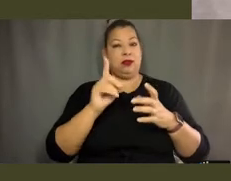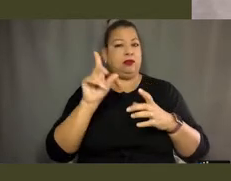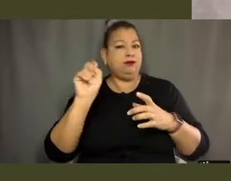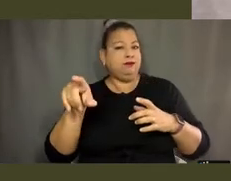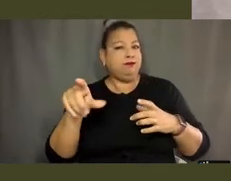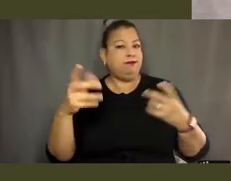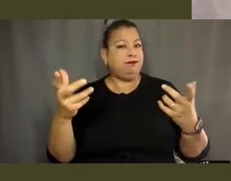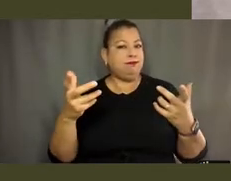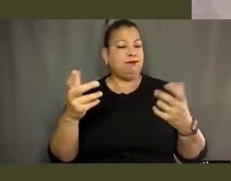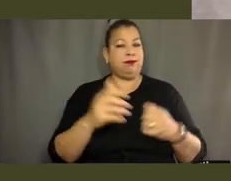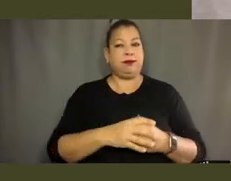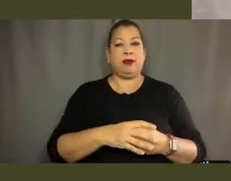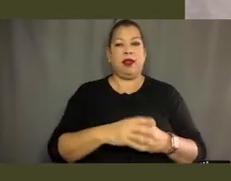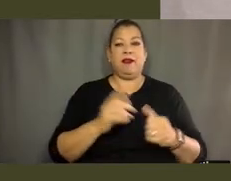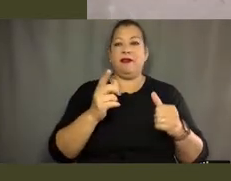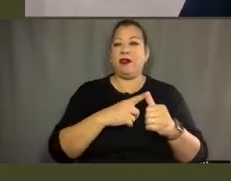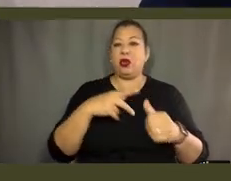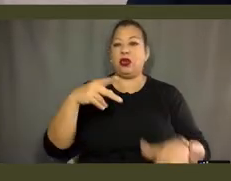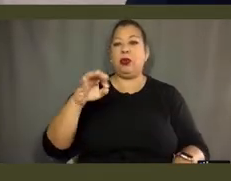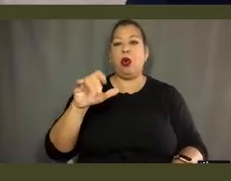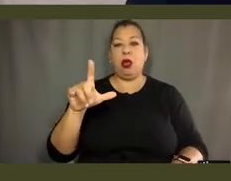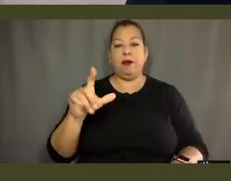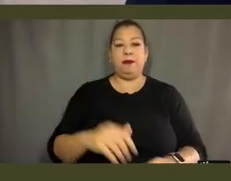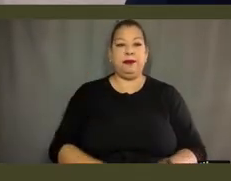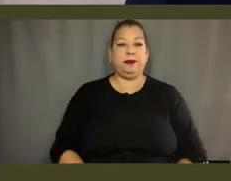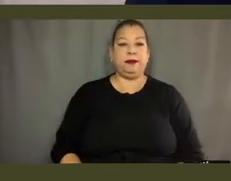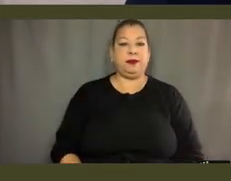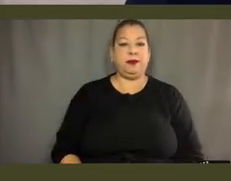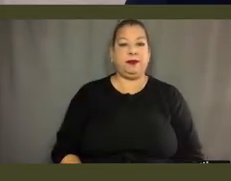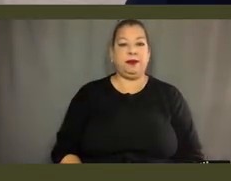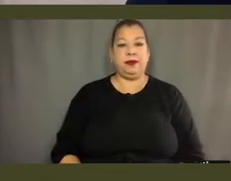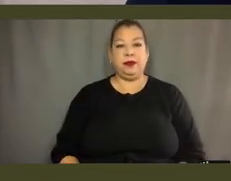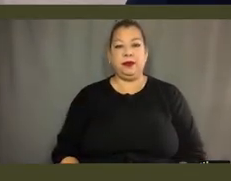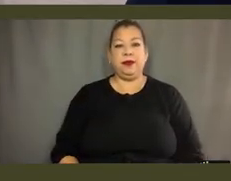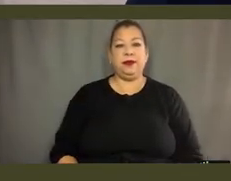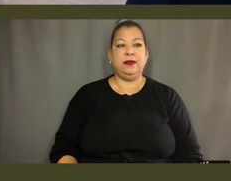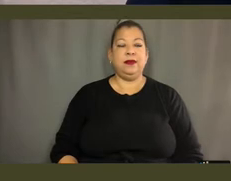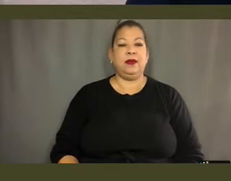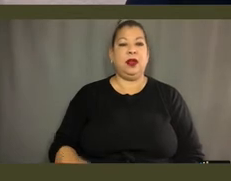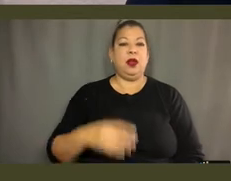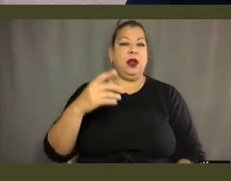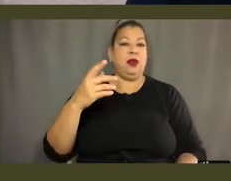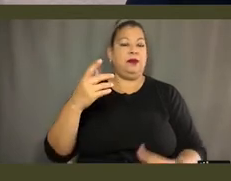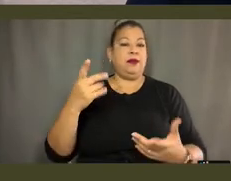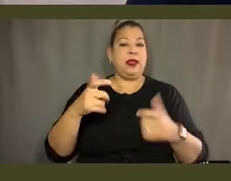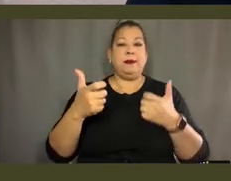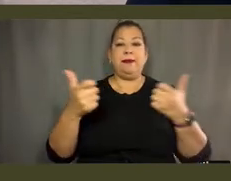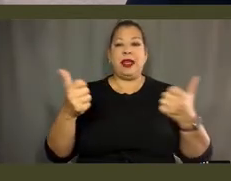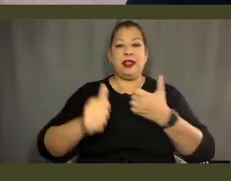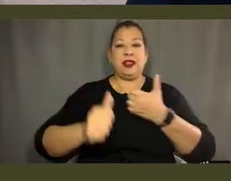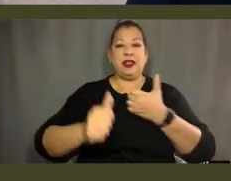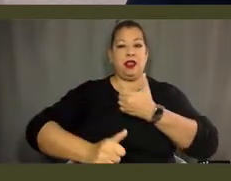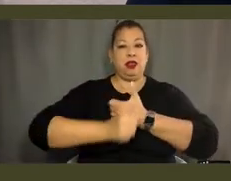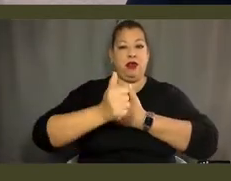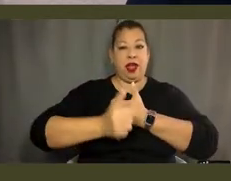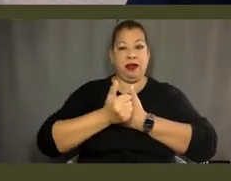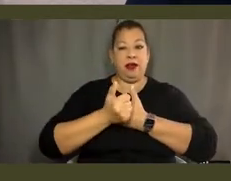first poll. And the question is, what is the biggest threat posed by climate